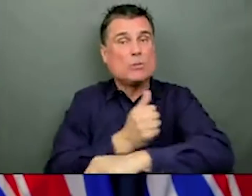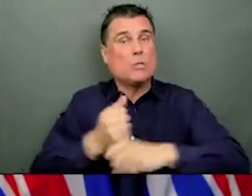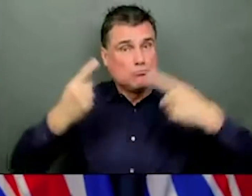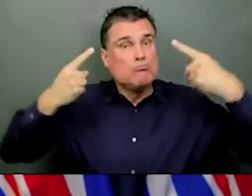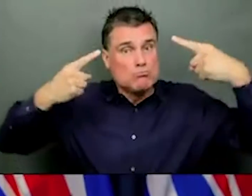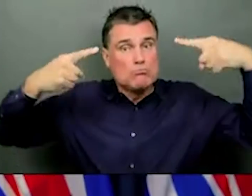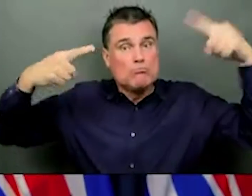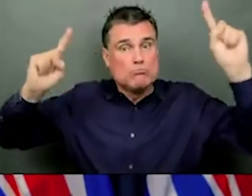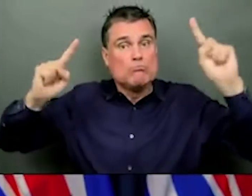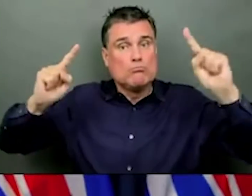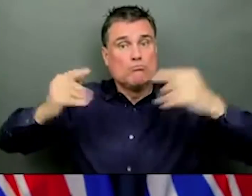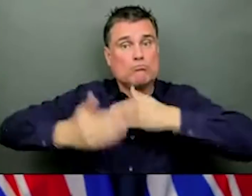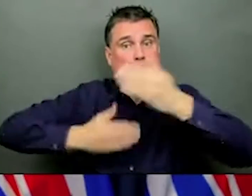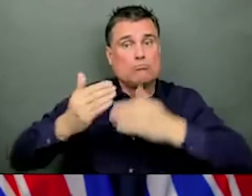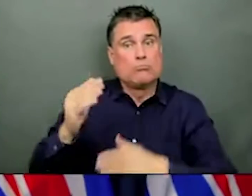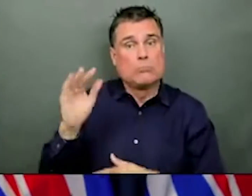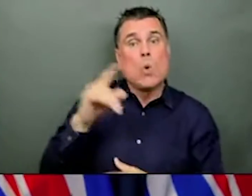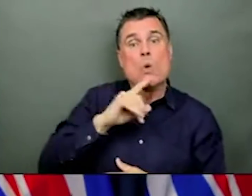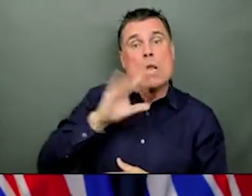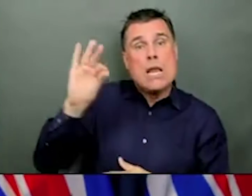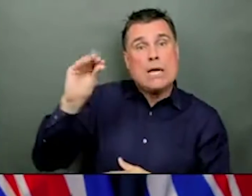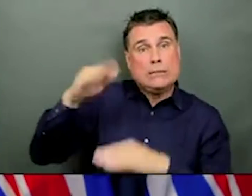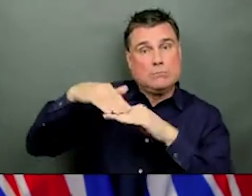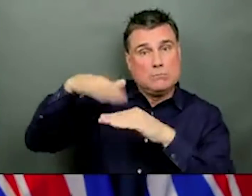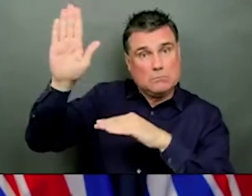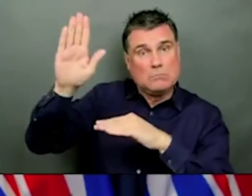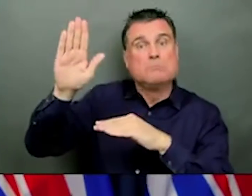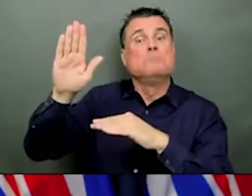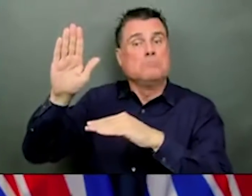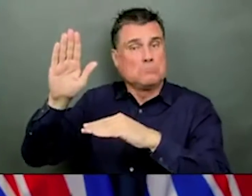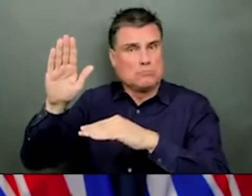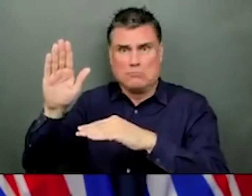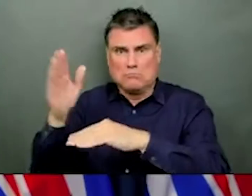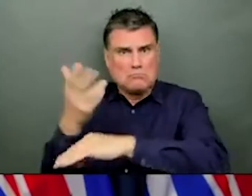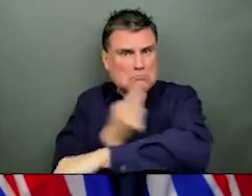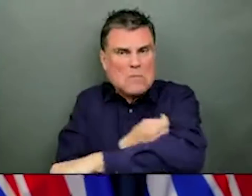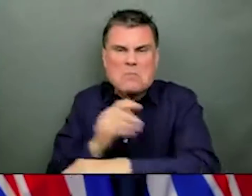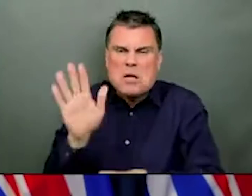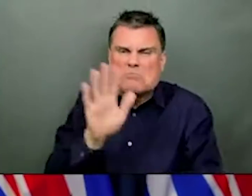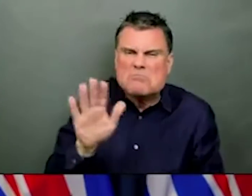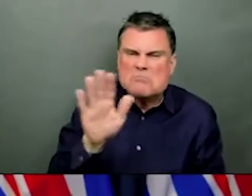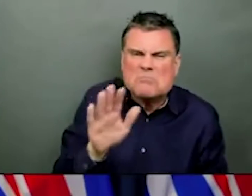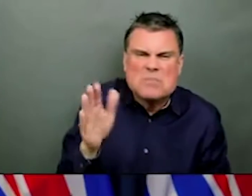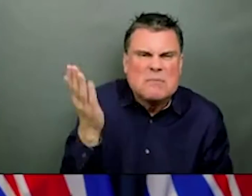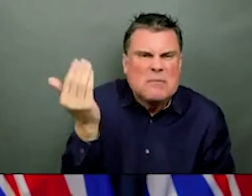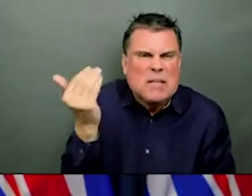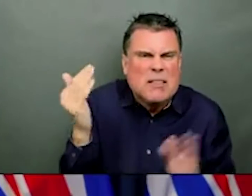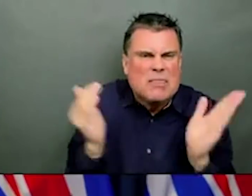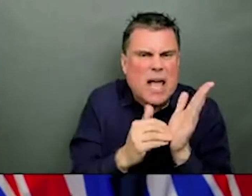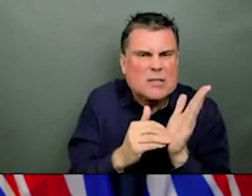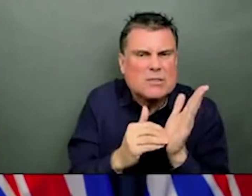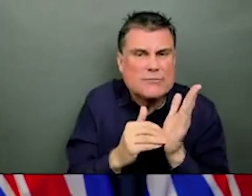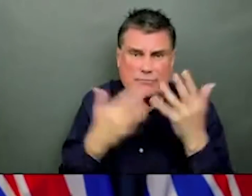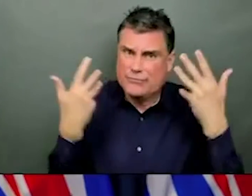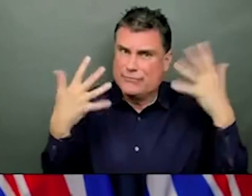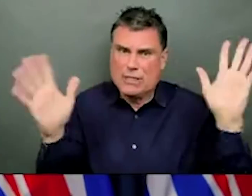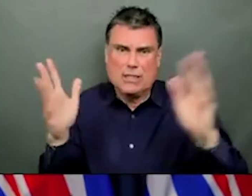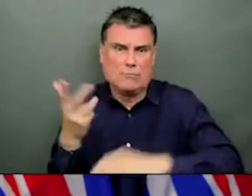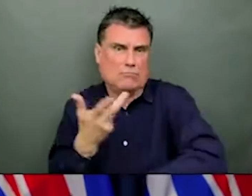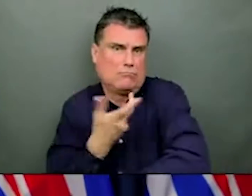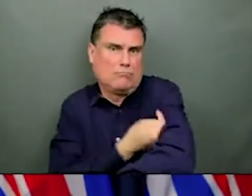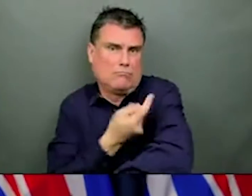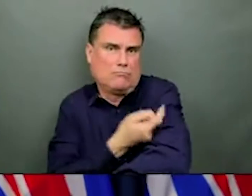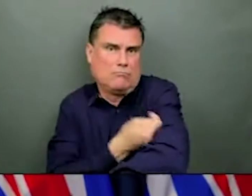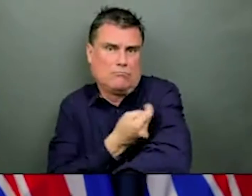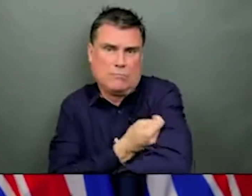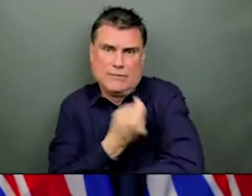appointments made. Some 15,000 already booked of the 50,000 we expect to do throughout the week. But